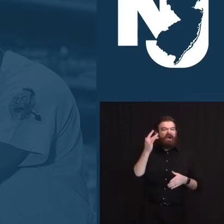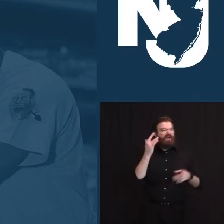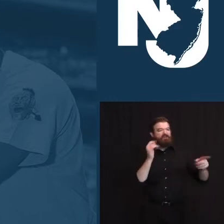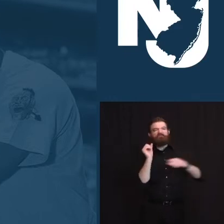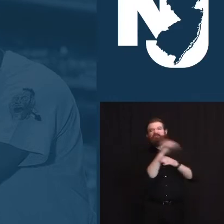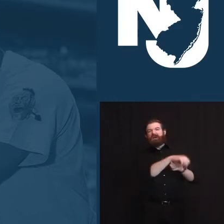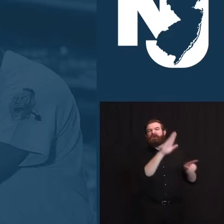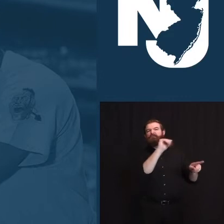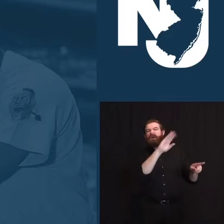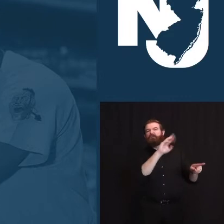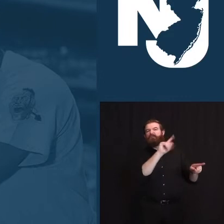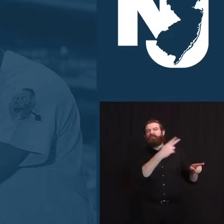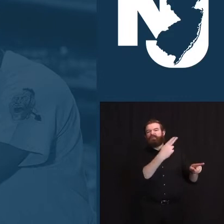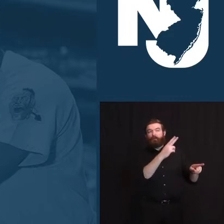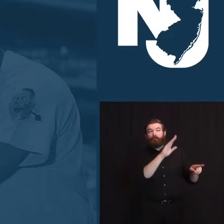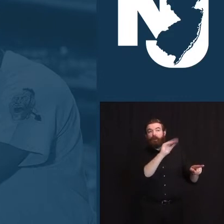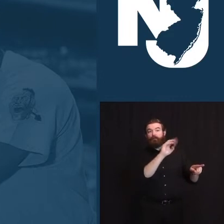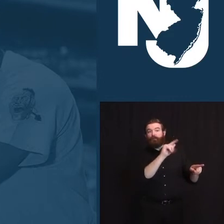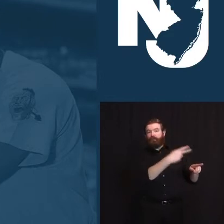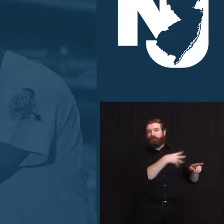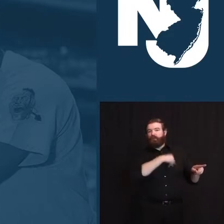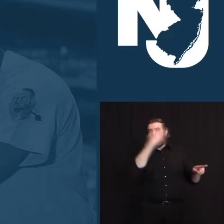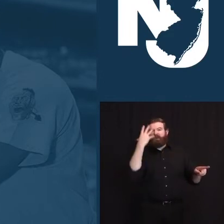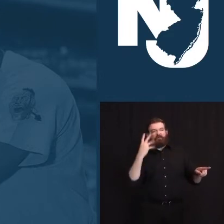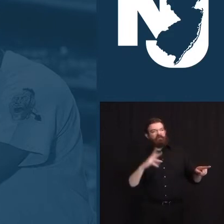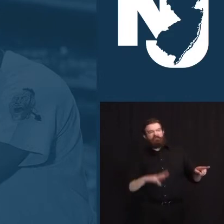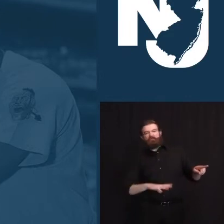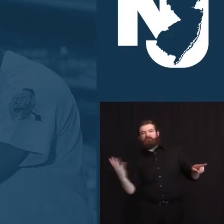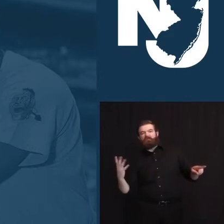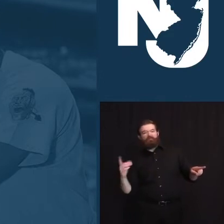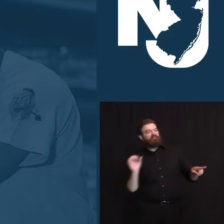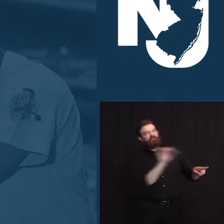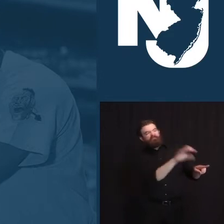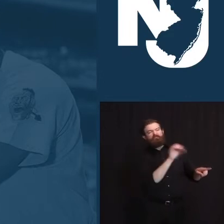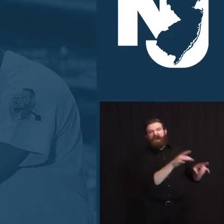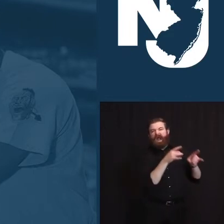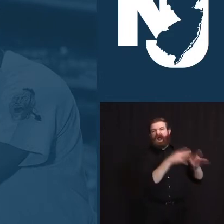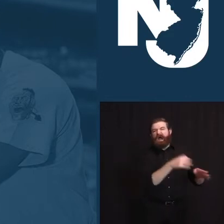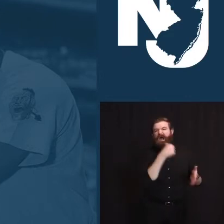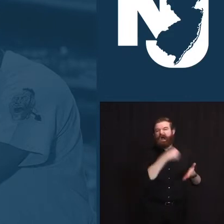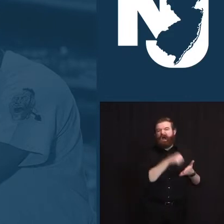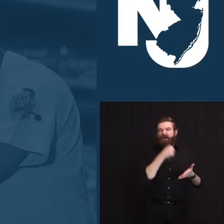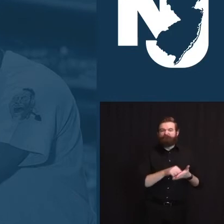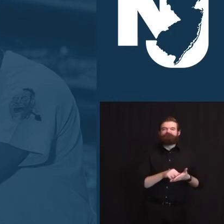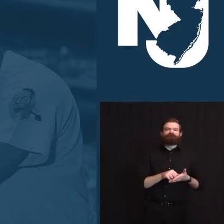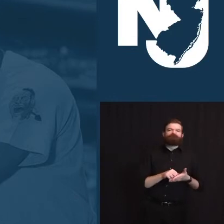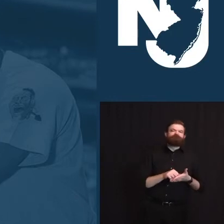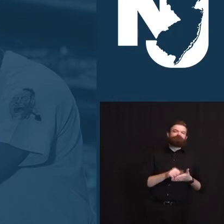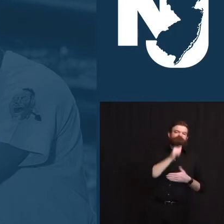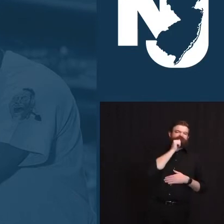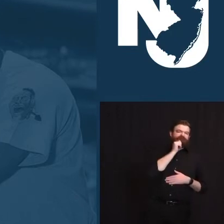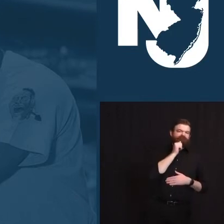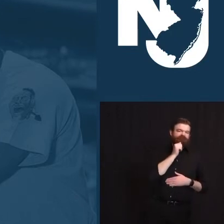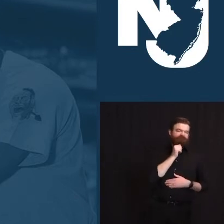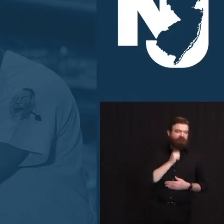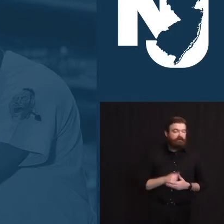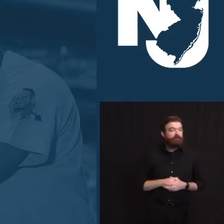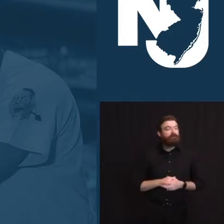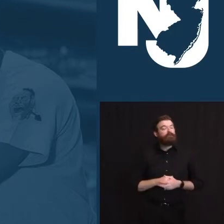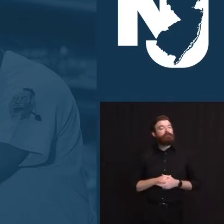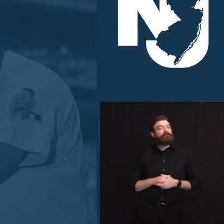of it. One of the all-time greats. Willie Mays is the oldest living member of the Hall of Fame. When Lasorda died a couple of weeks ago, Willie